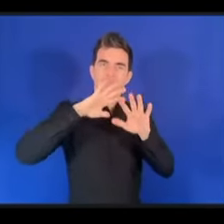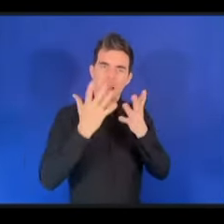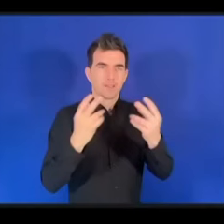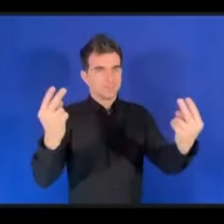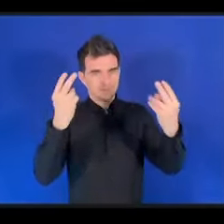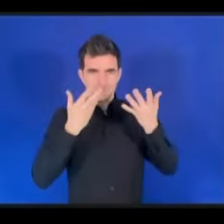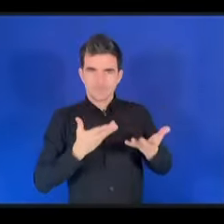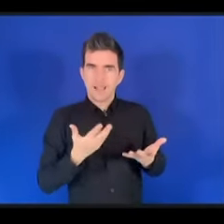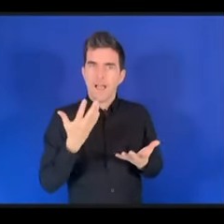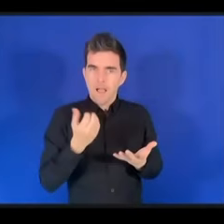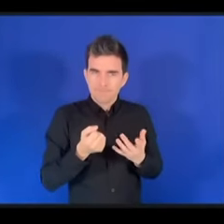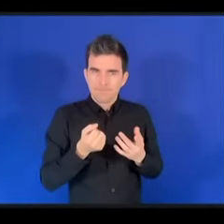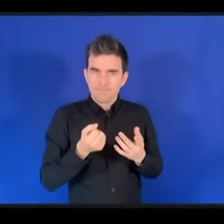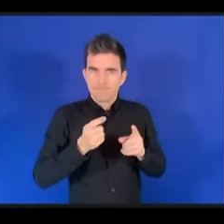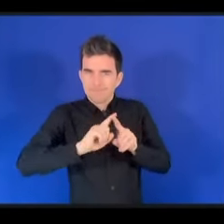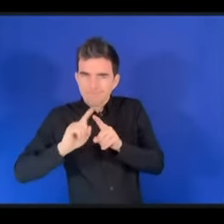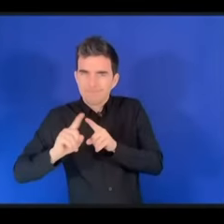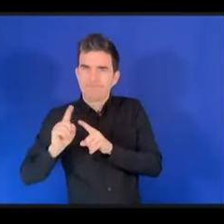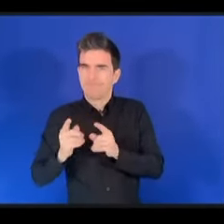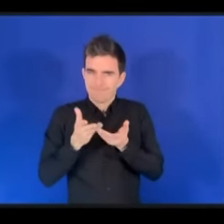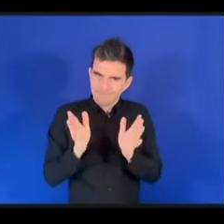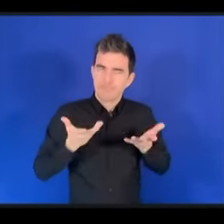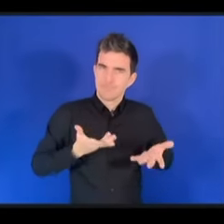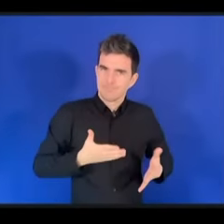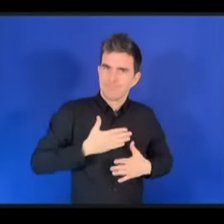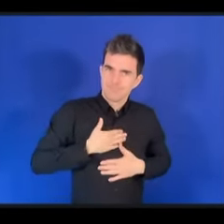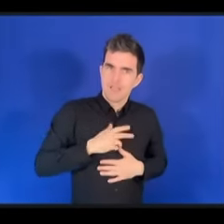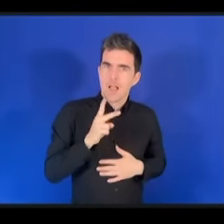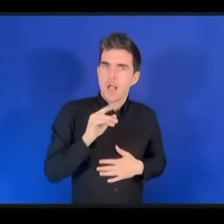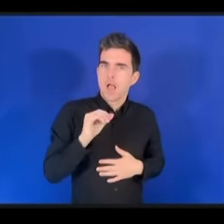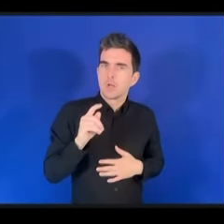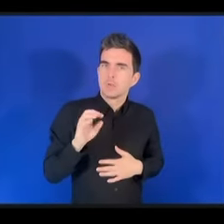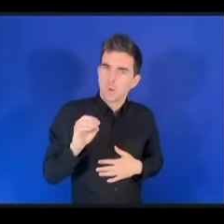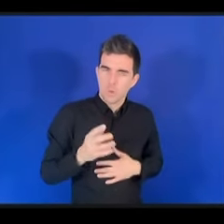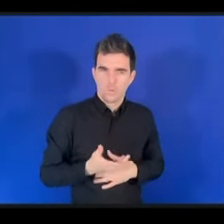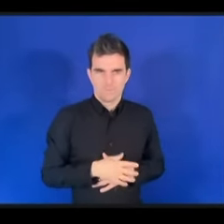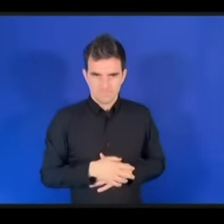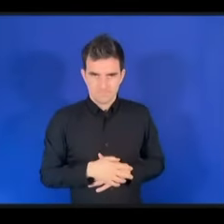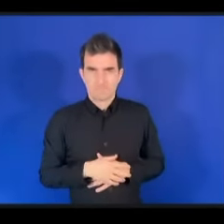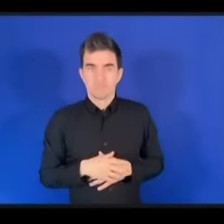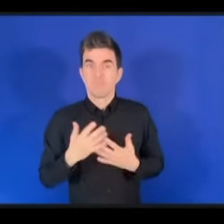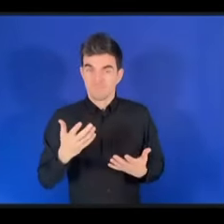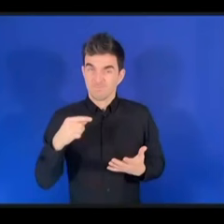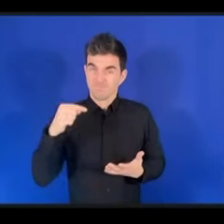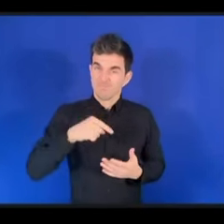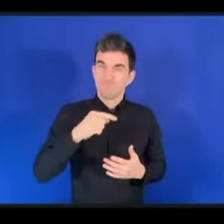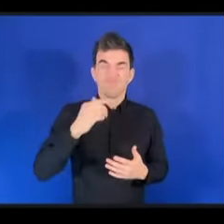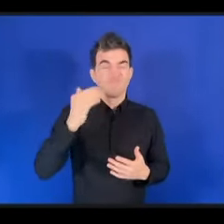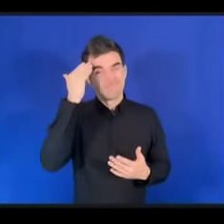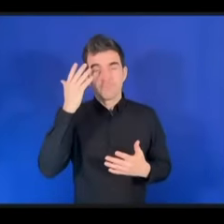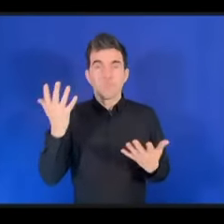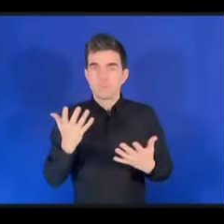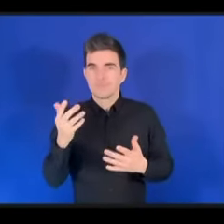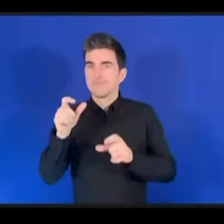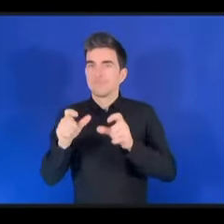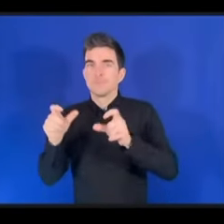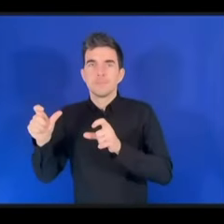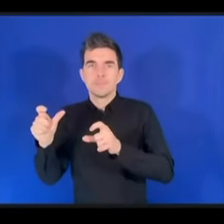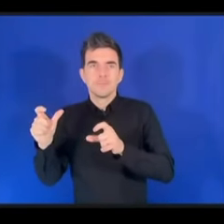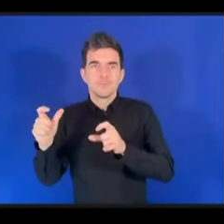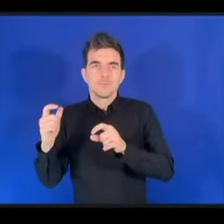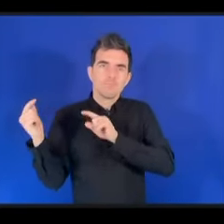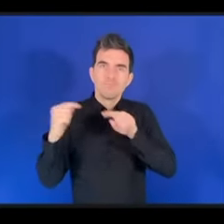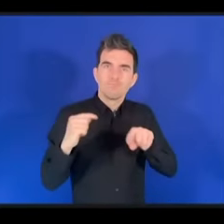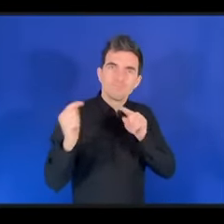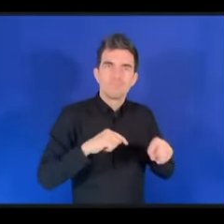Kyoto is also well known for tourism as well. However, the charm of Kyoto,